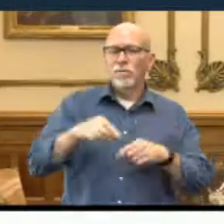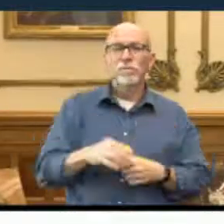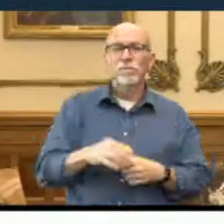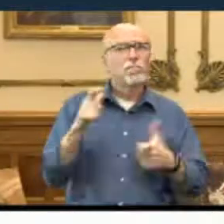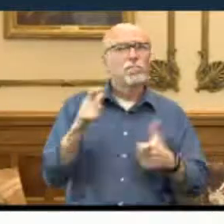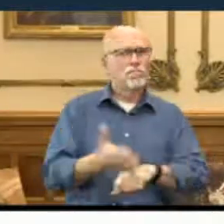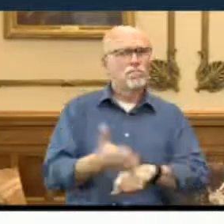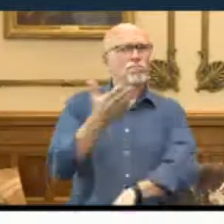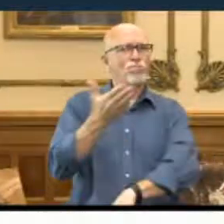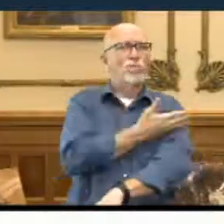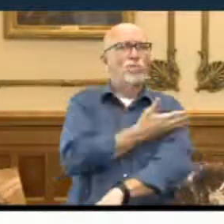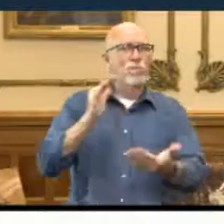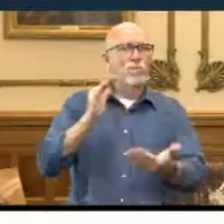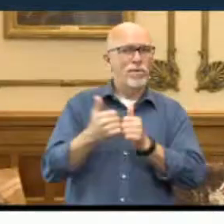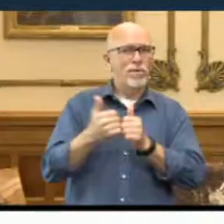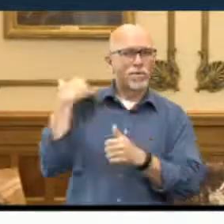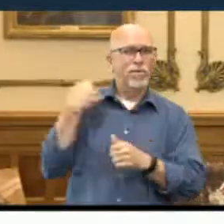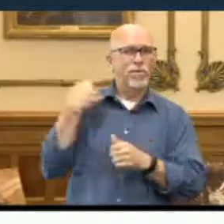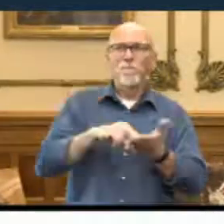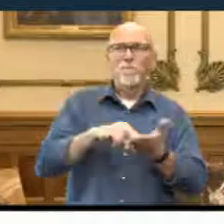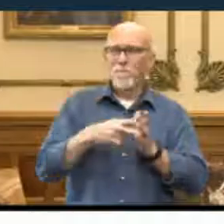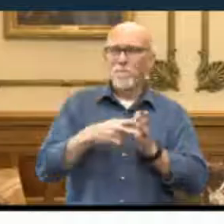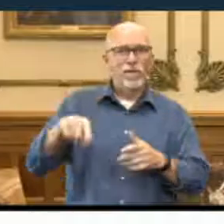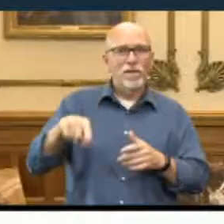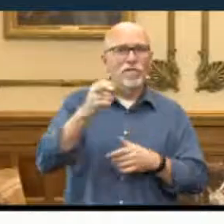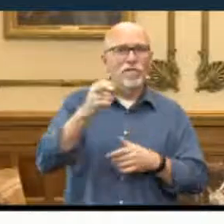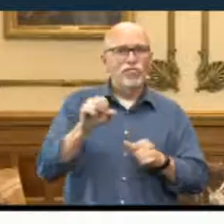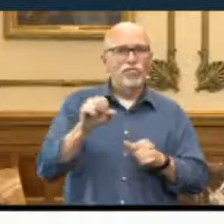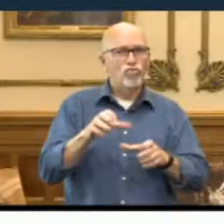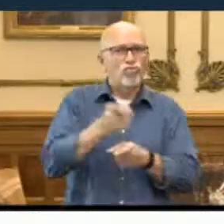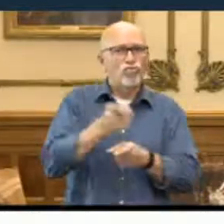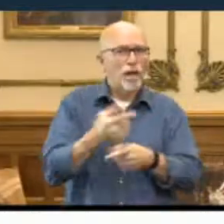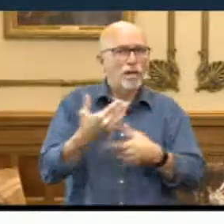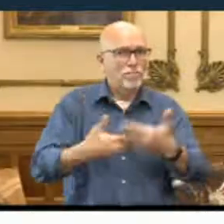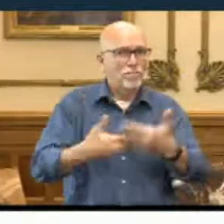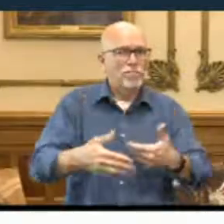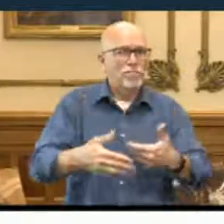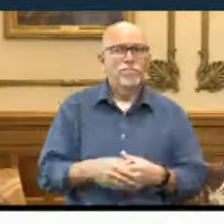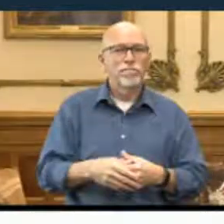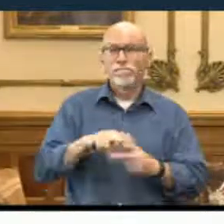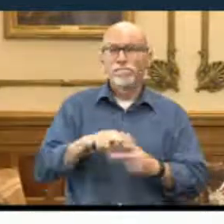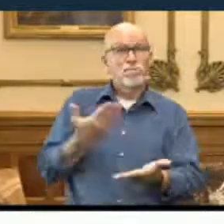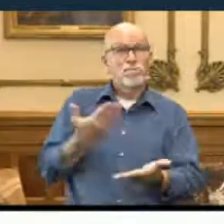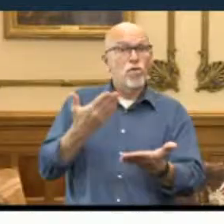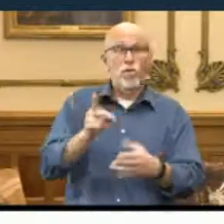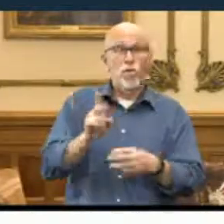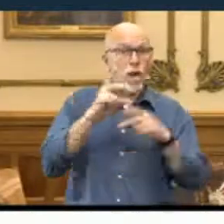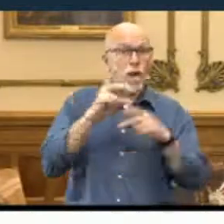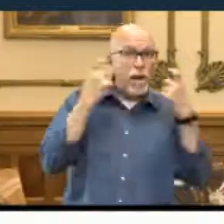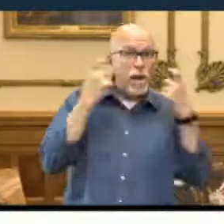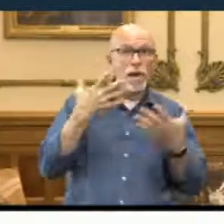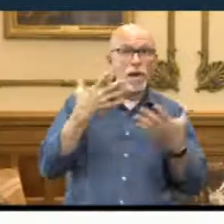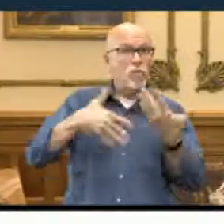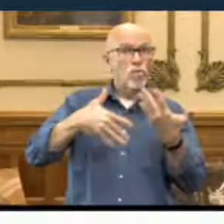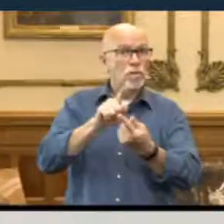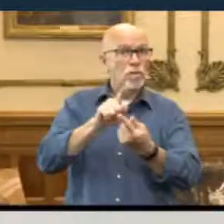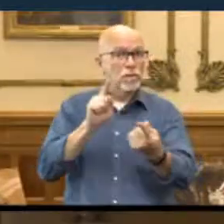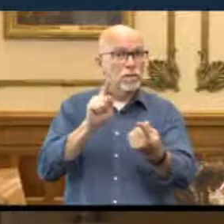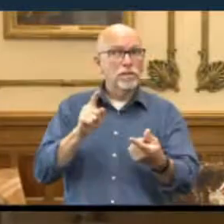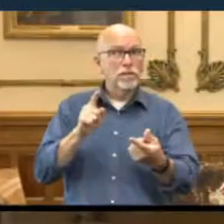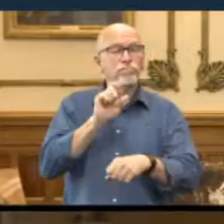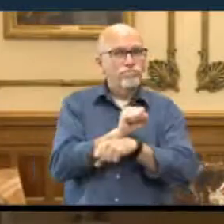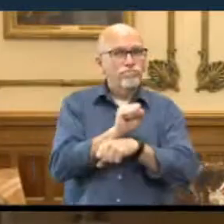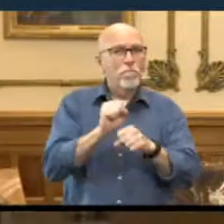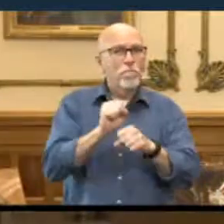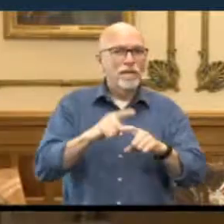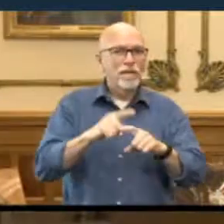over where we started, which means Hoosiers are doing a lot of the right things. This is proof that wearing a mask and practicing social distancing does make